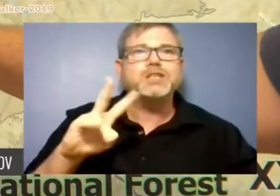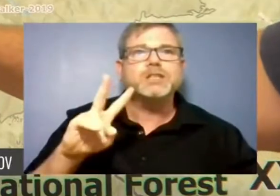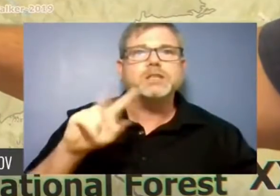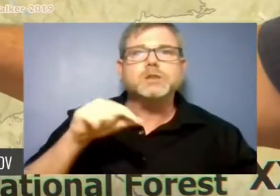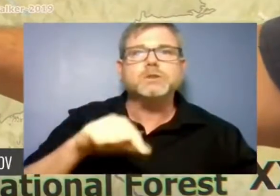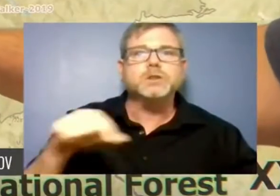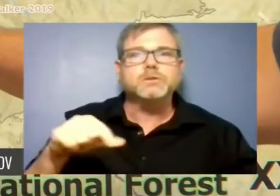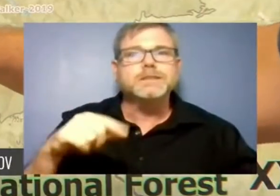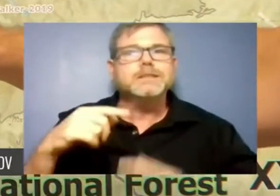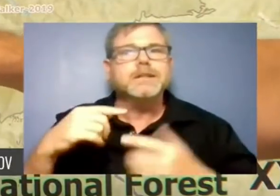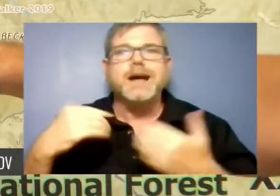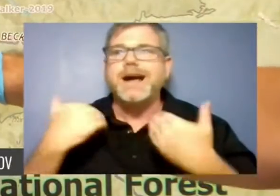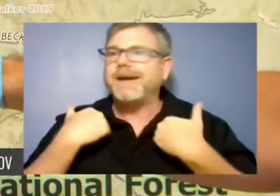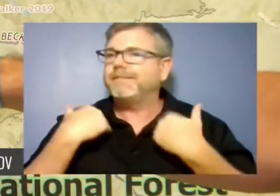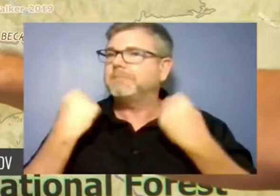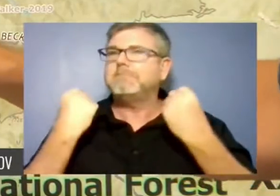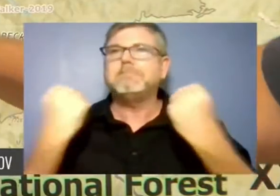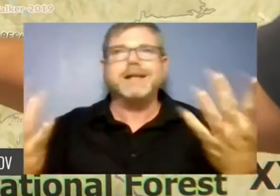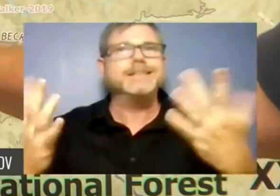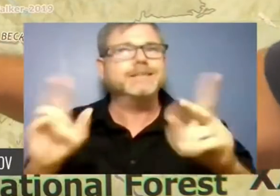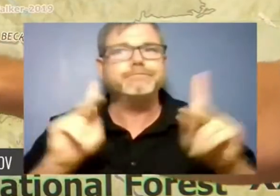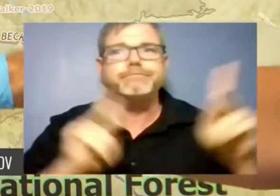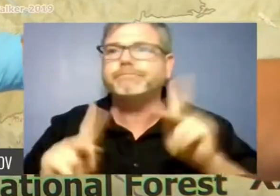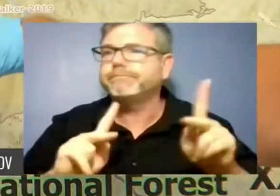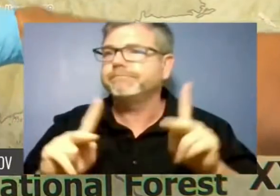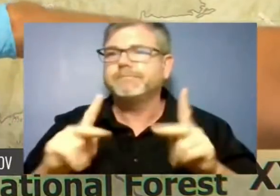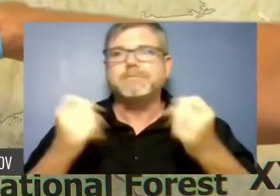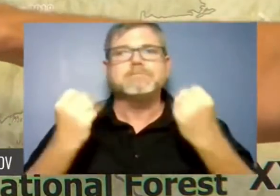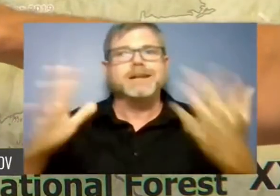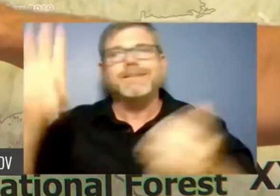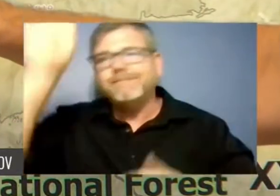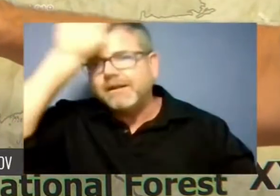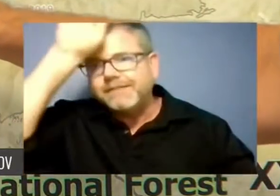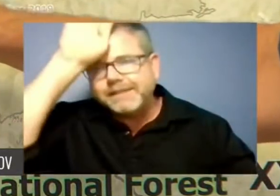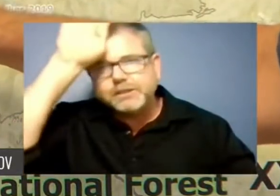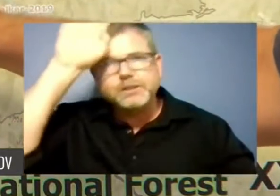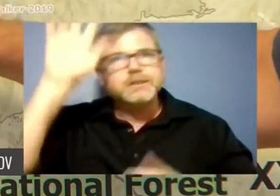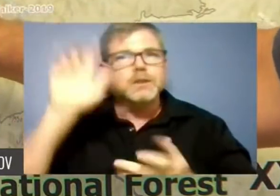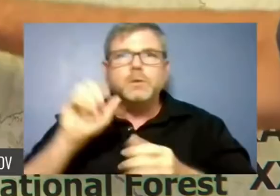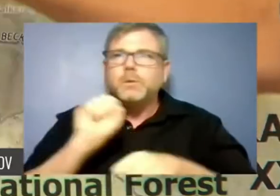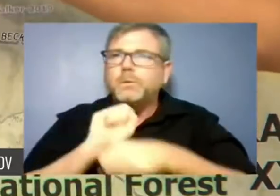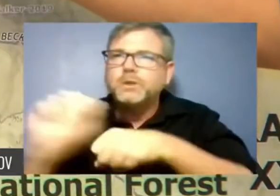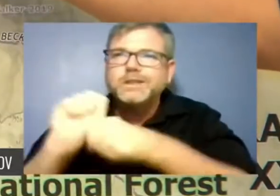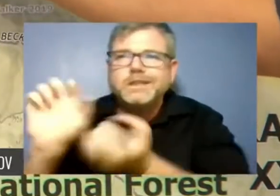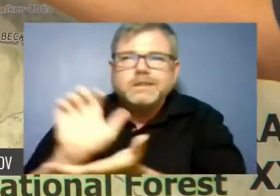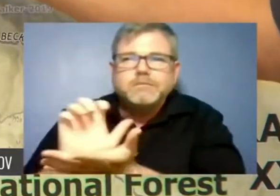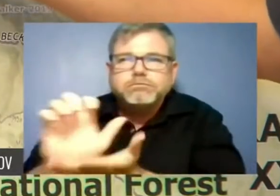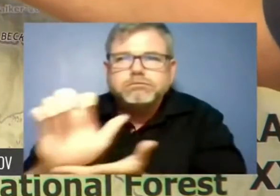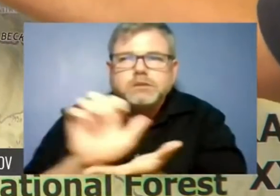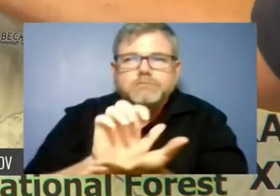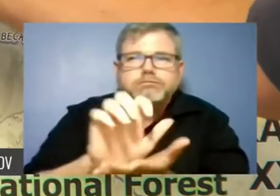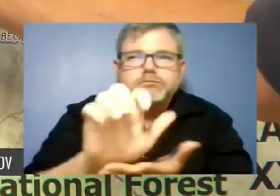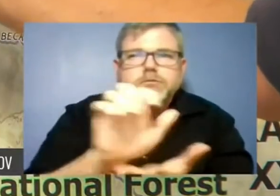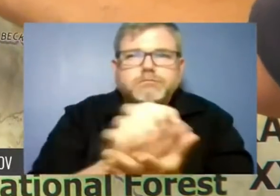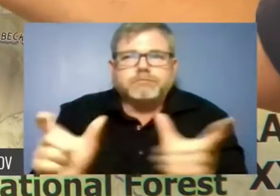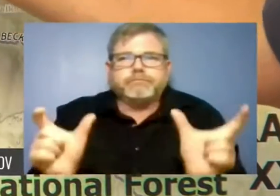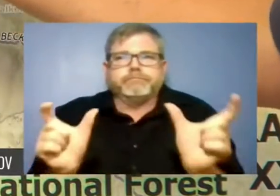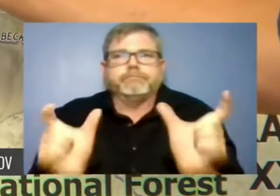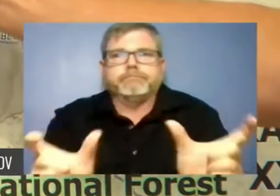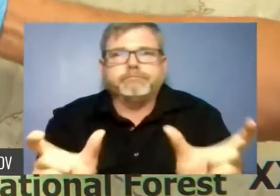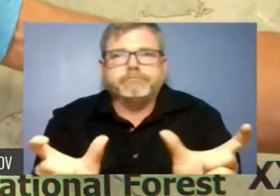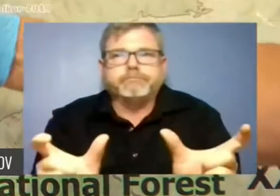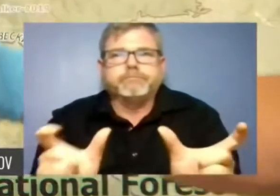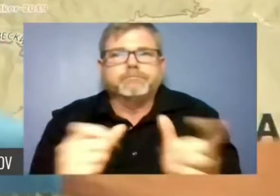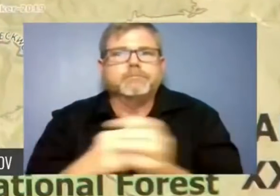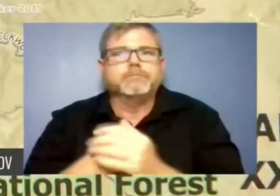mechanized equipment, dozers. They've got hose around the houses, and they've been engaged in there the last 2 days in anticipation of receiving the fire